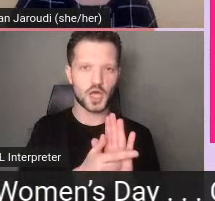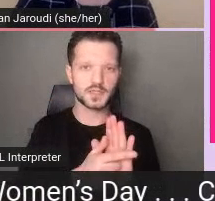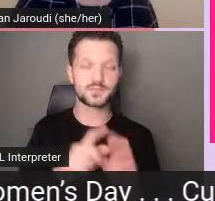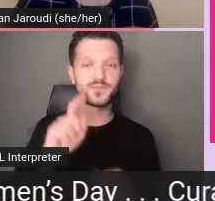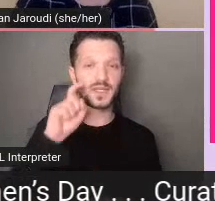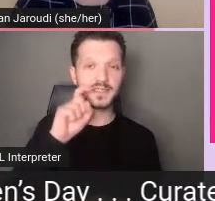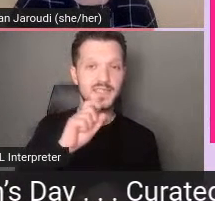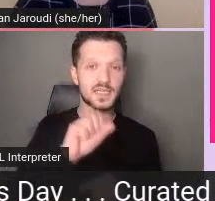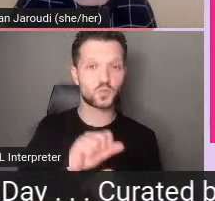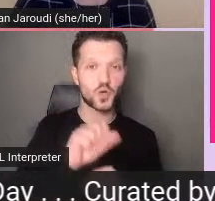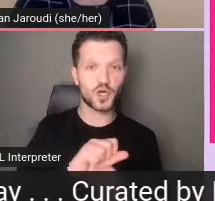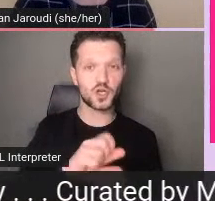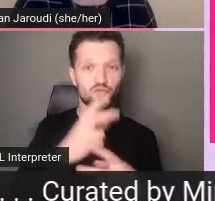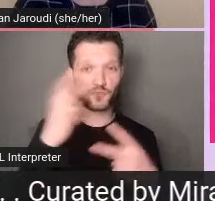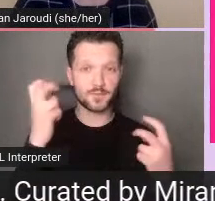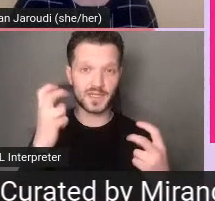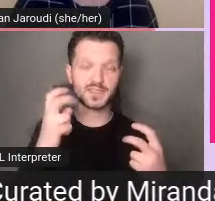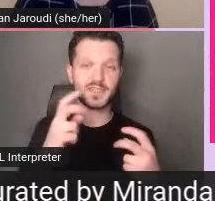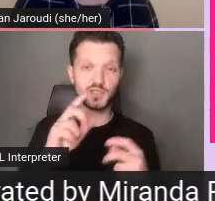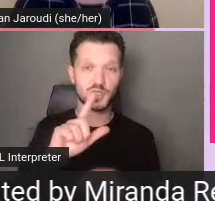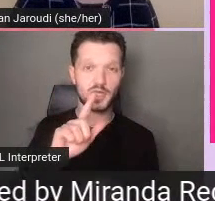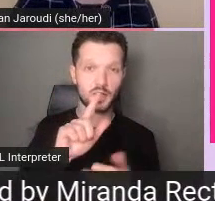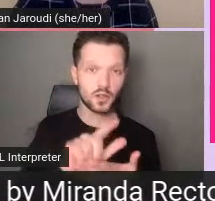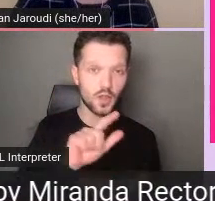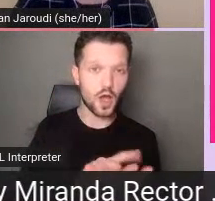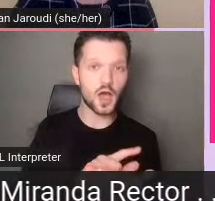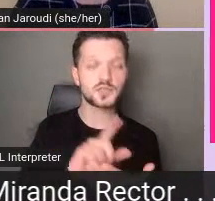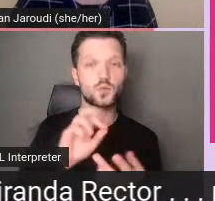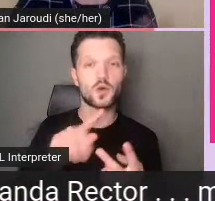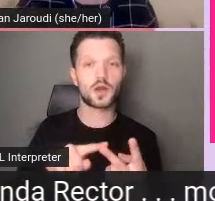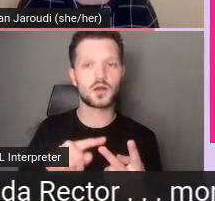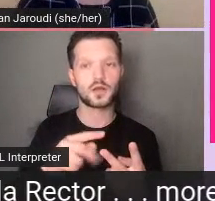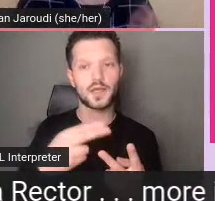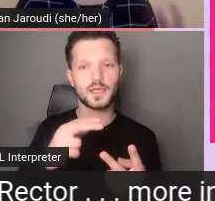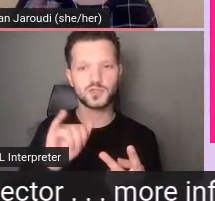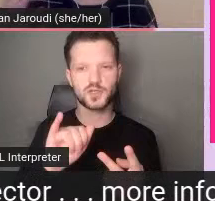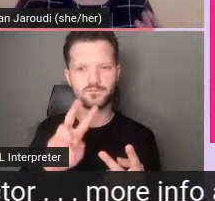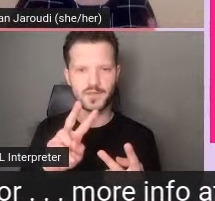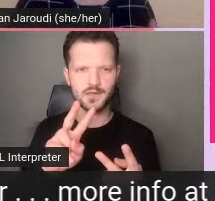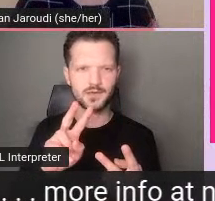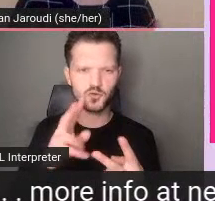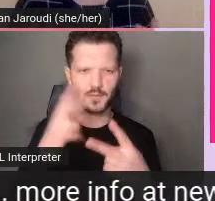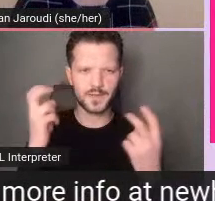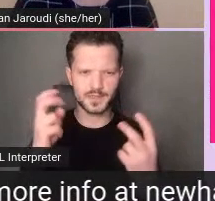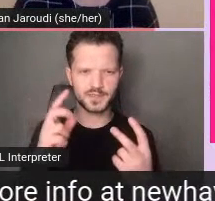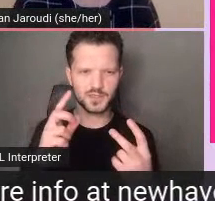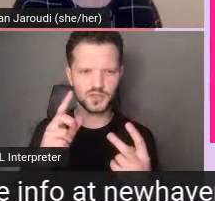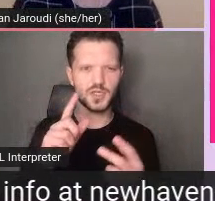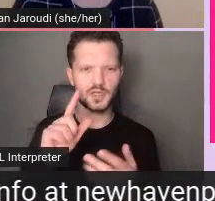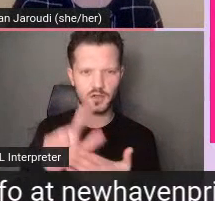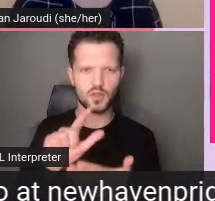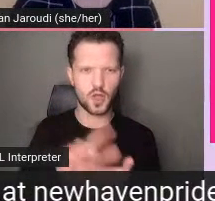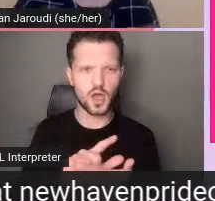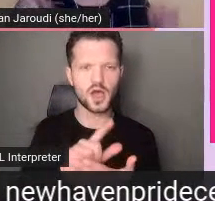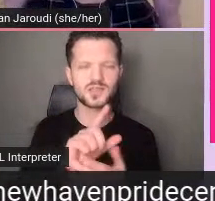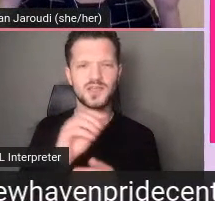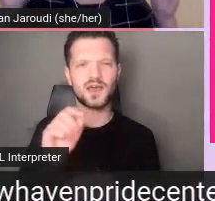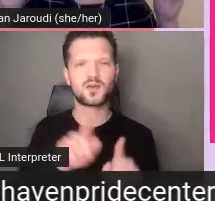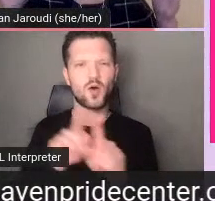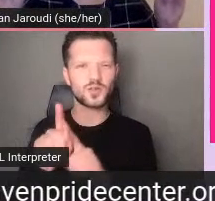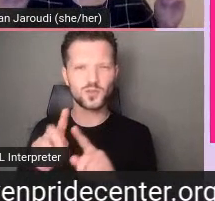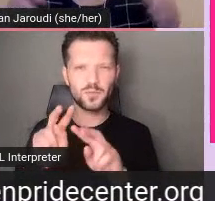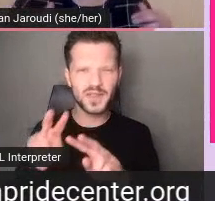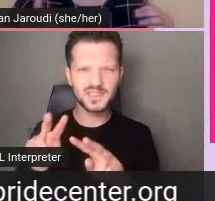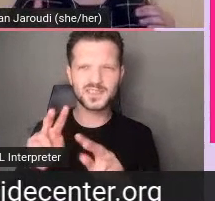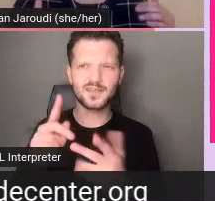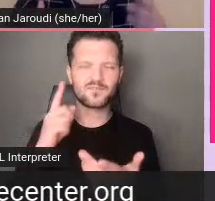criminalization laws or HIV criminalization laws, and also very subjective and arbitrary policing on the basis of